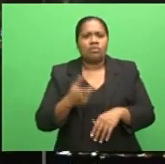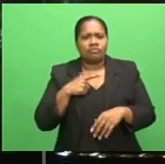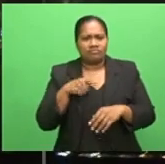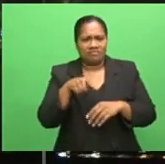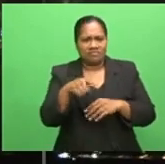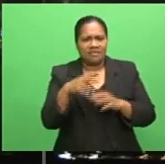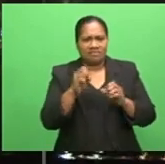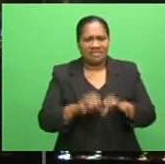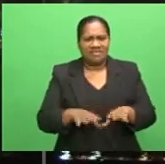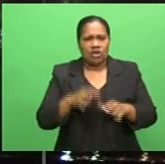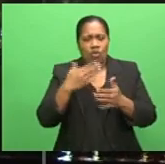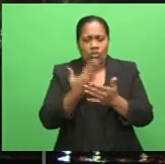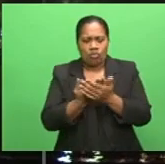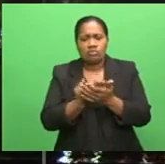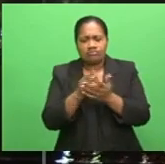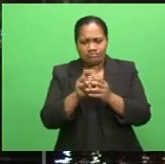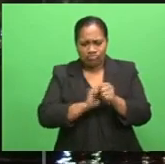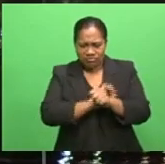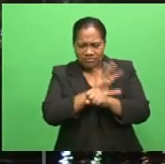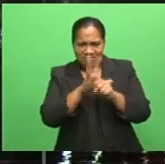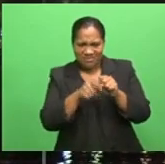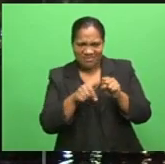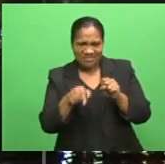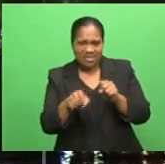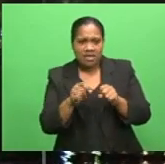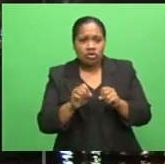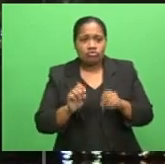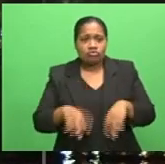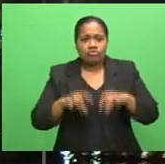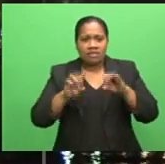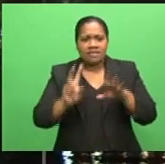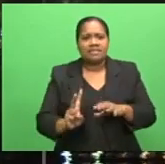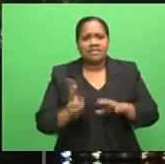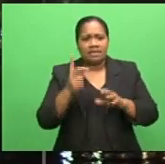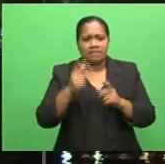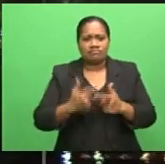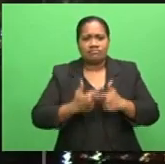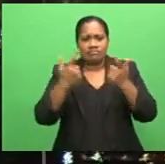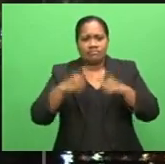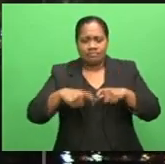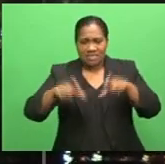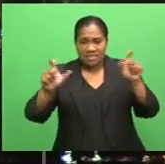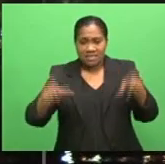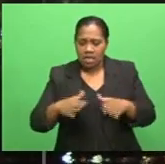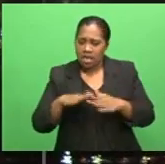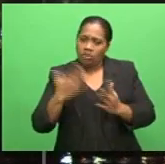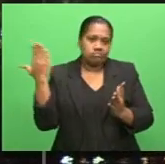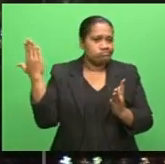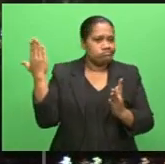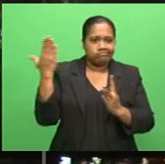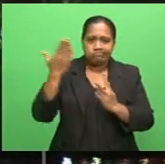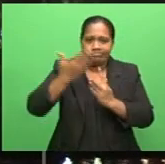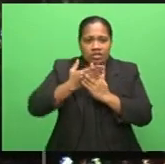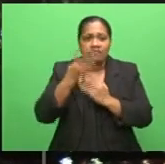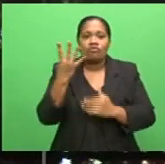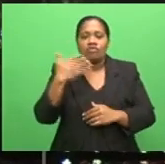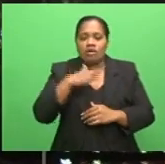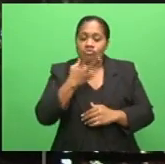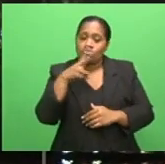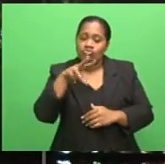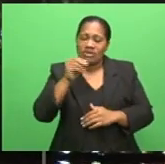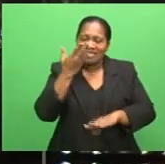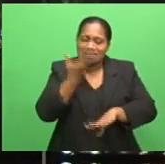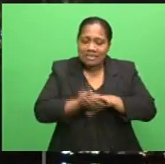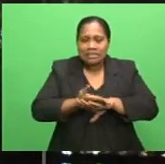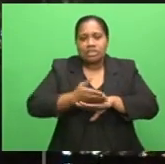on the COVID-19 surge. Australia's second largest city is now in total lockdown, as over 420 new cases have